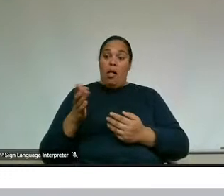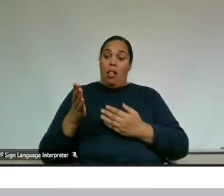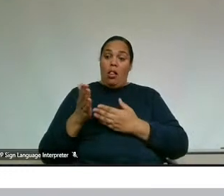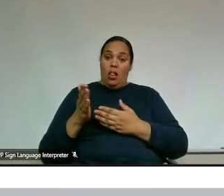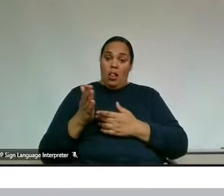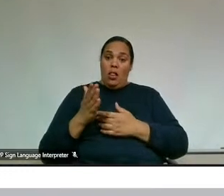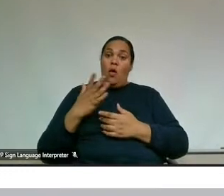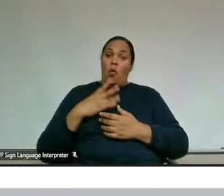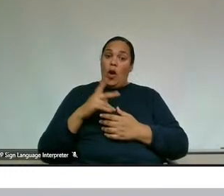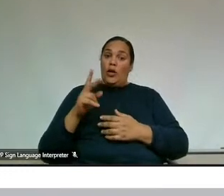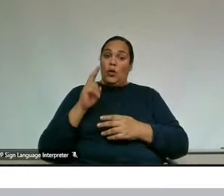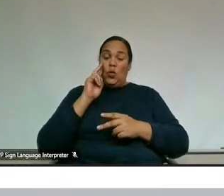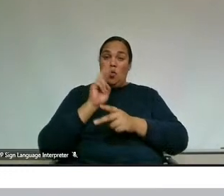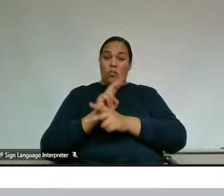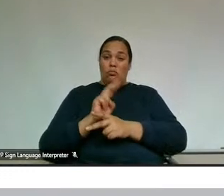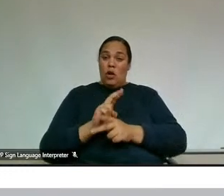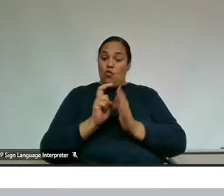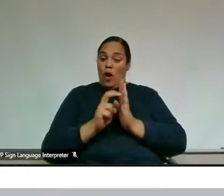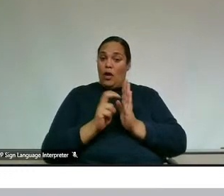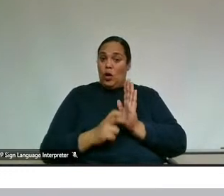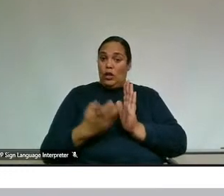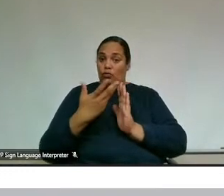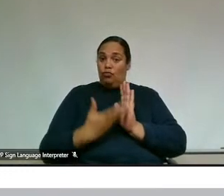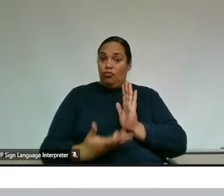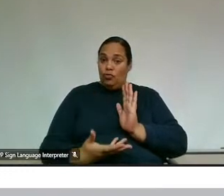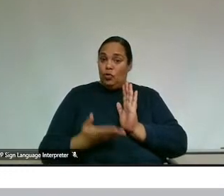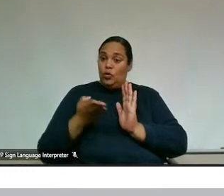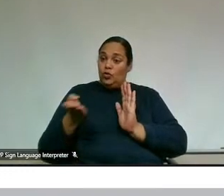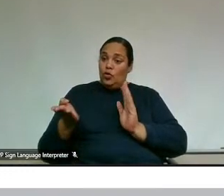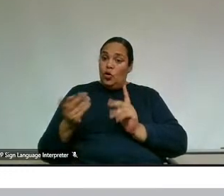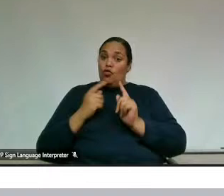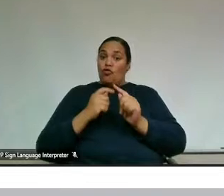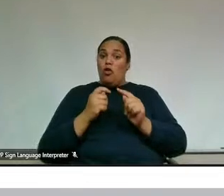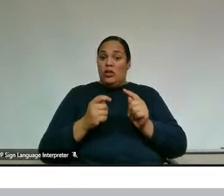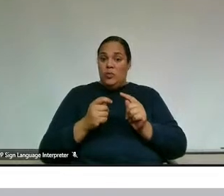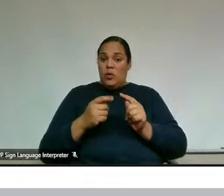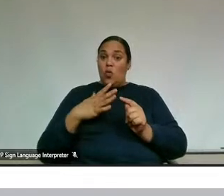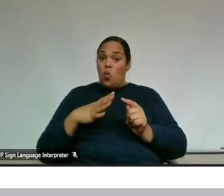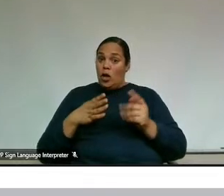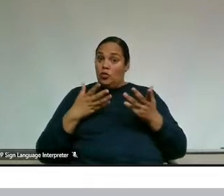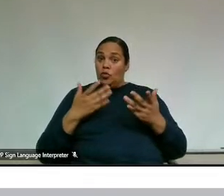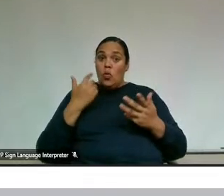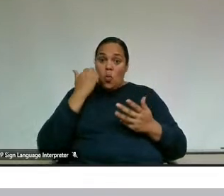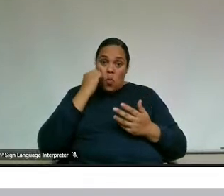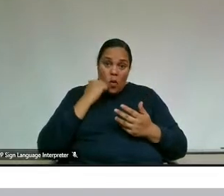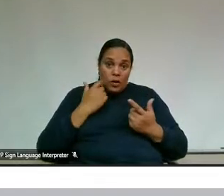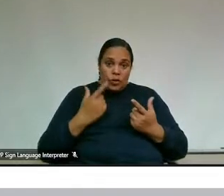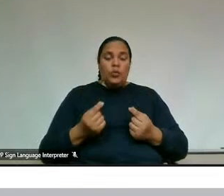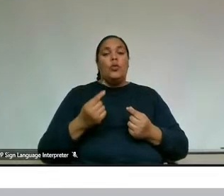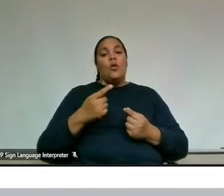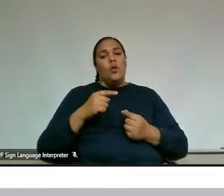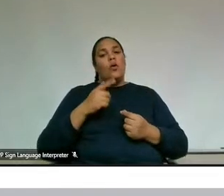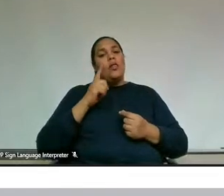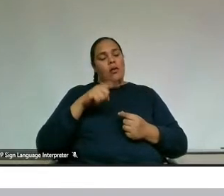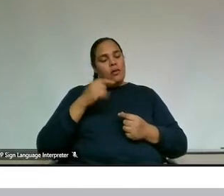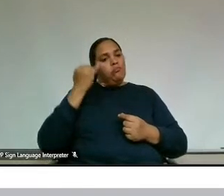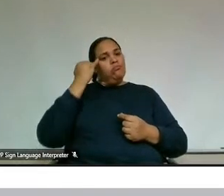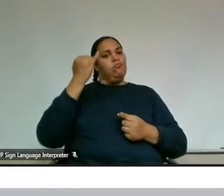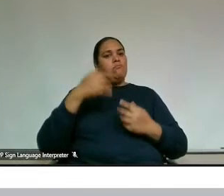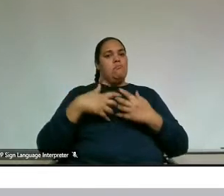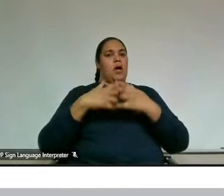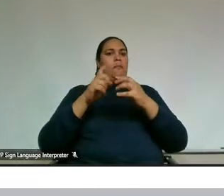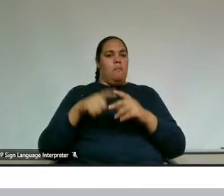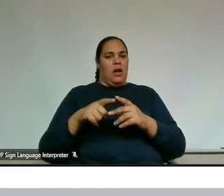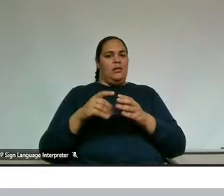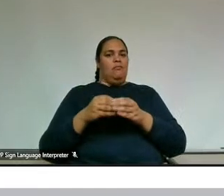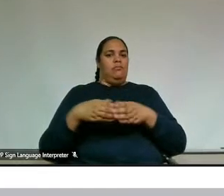to regulate this kind of transport that we have the intention to